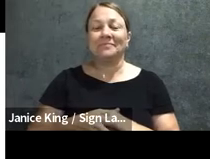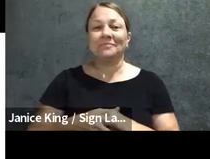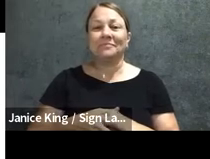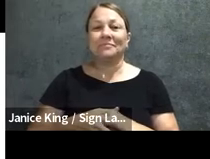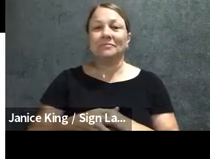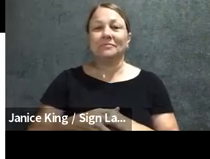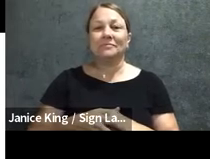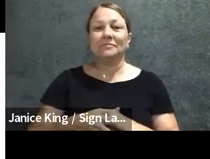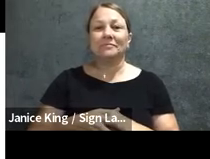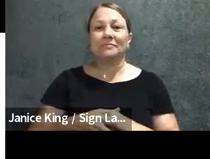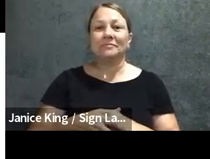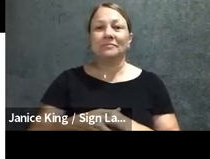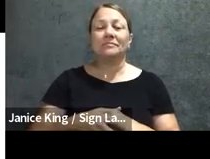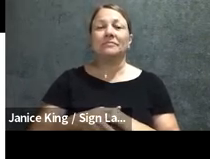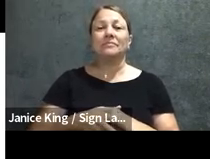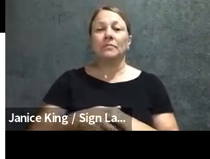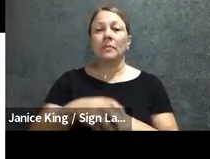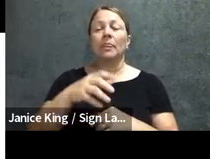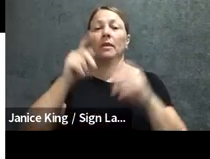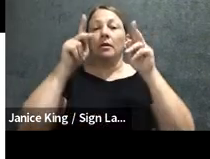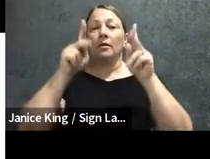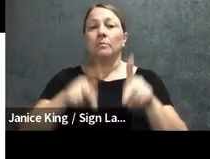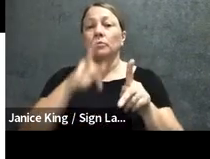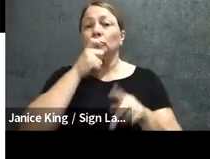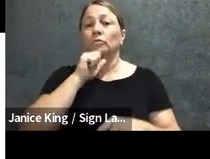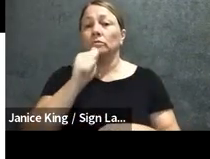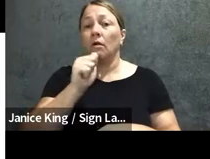Thus, if a person is not qualified for the position,